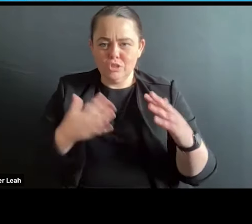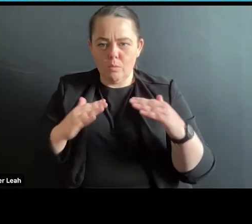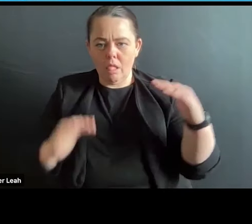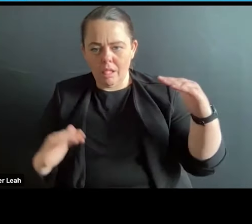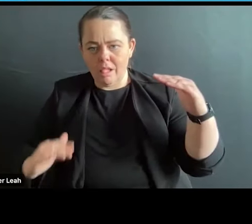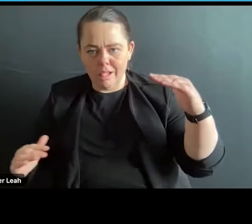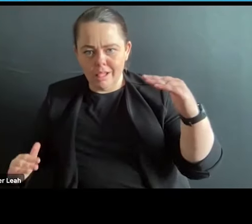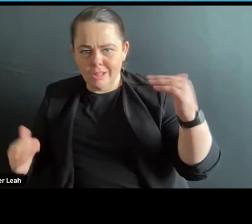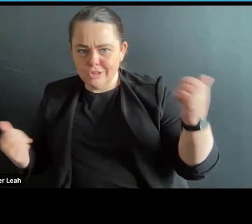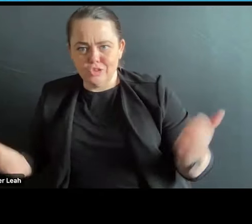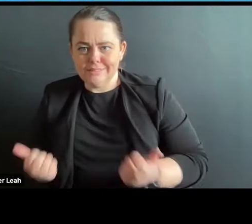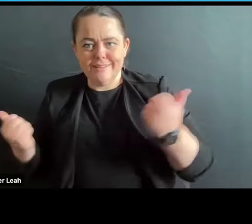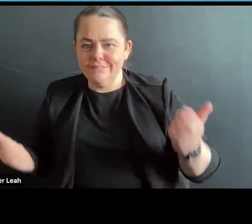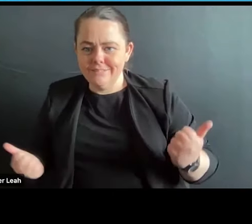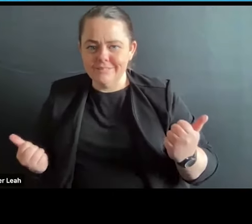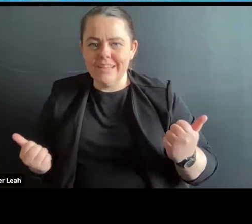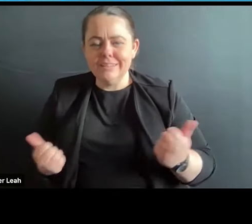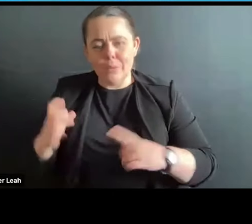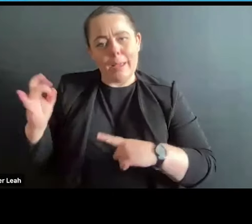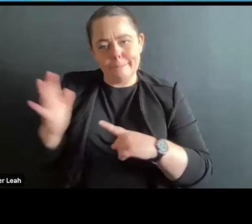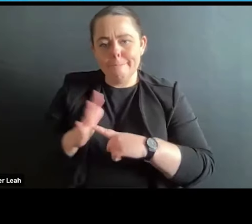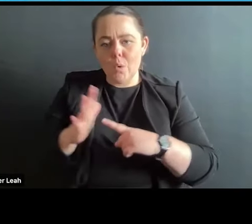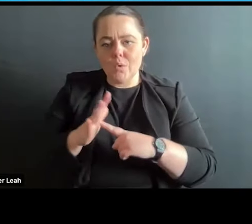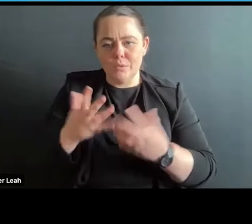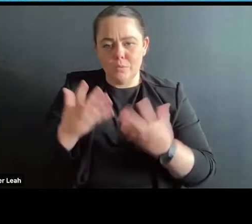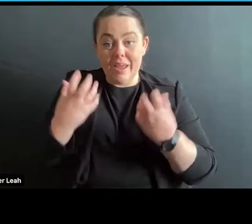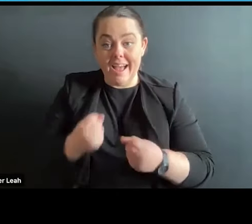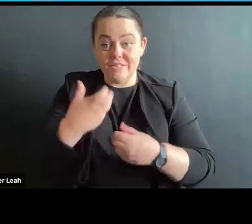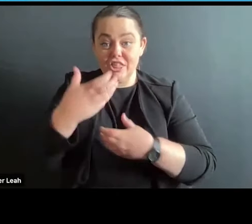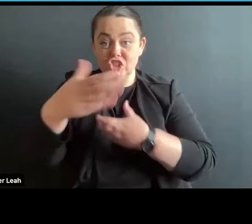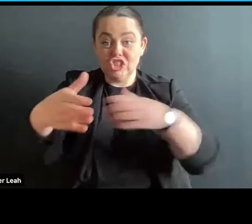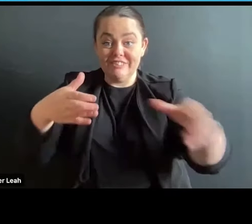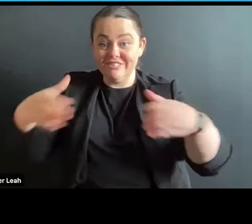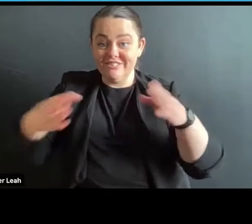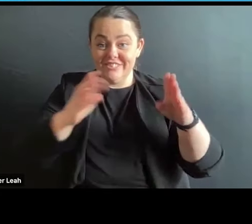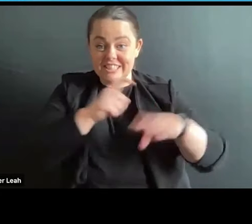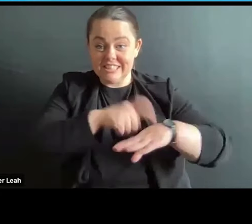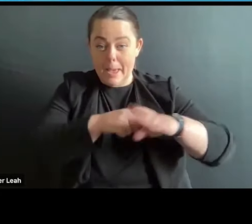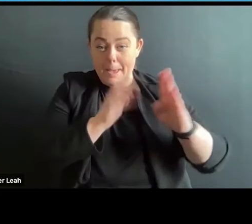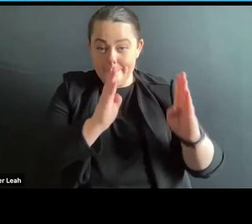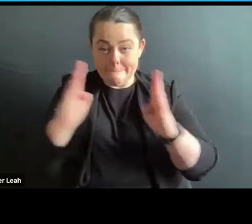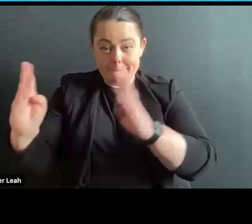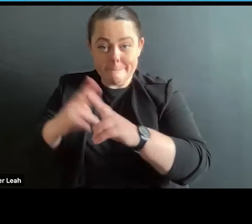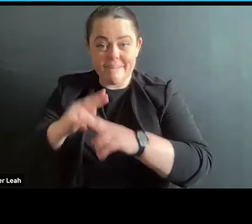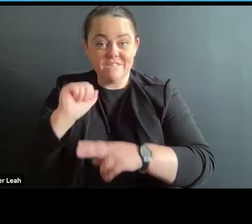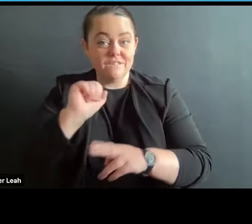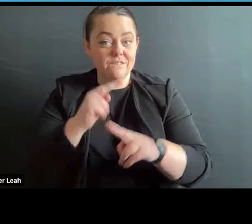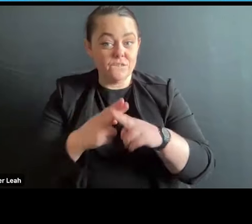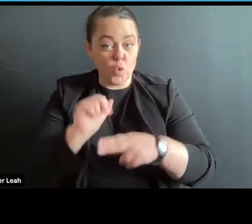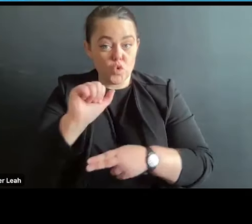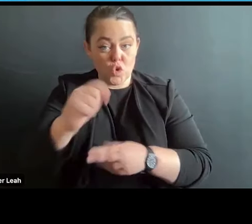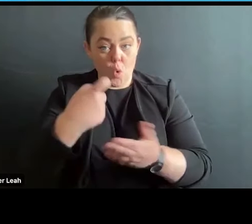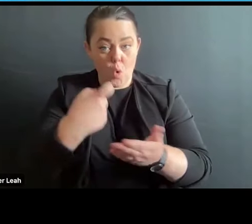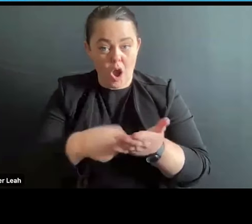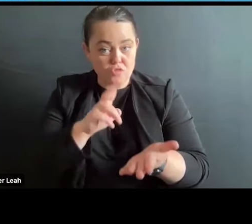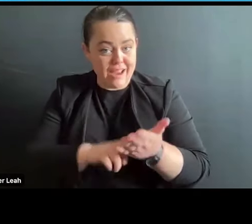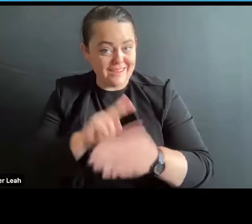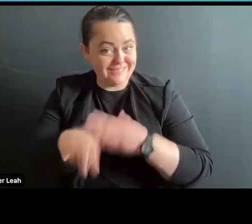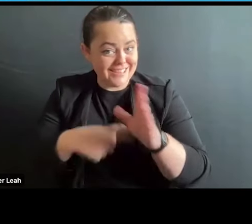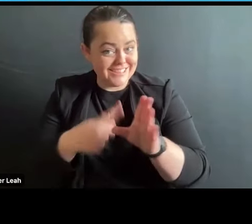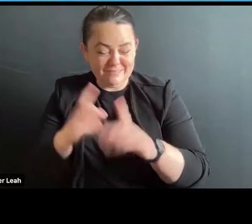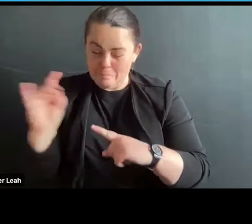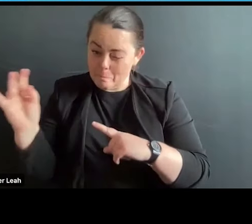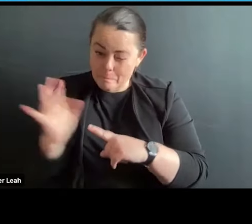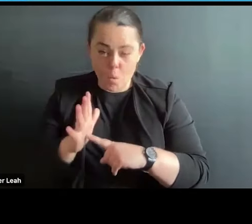shifts for your registered nurses. Now, just before we go on there, are there any questions, Jess, that particularly relate